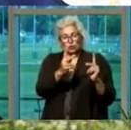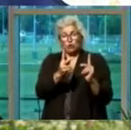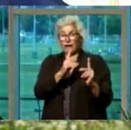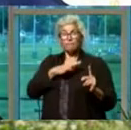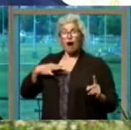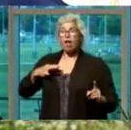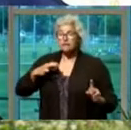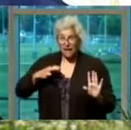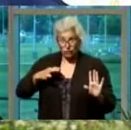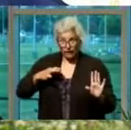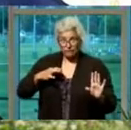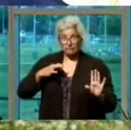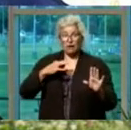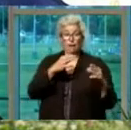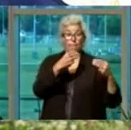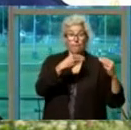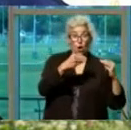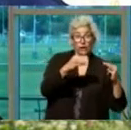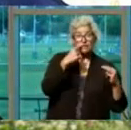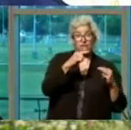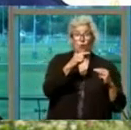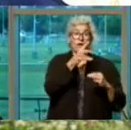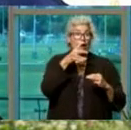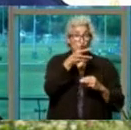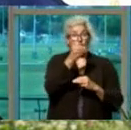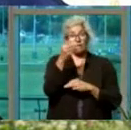basis with markets for agriculture and forestry